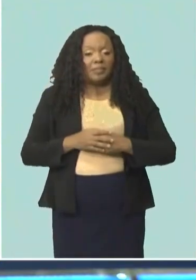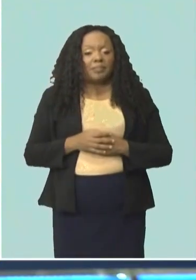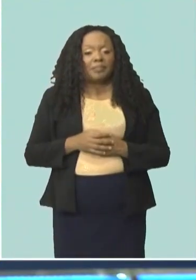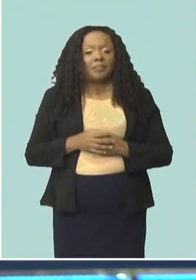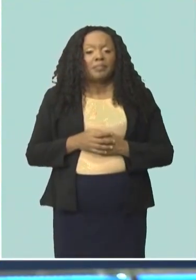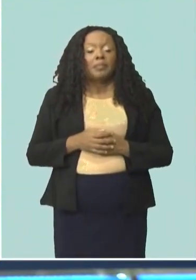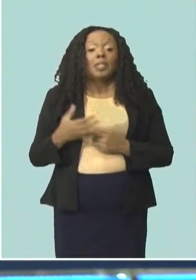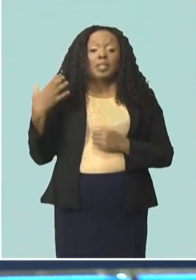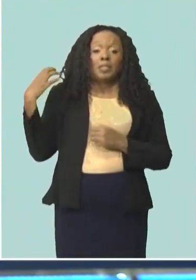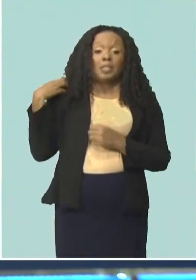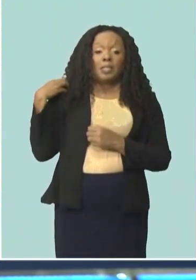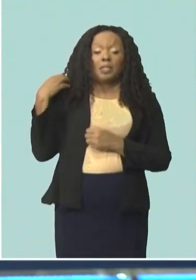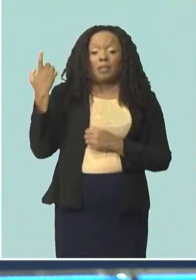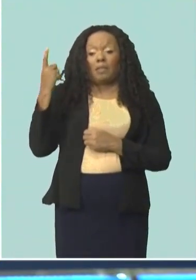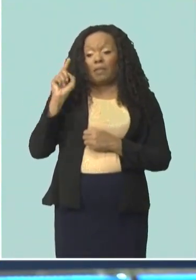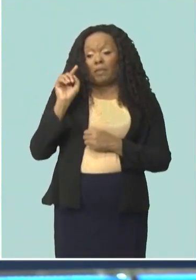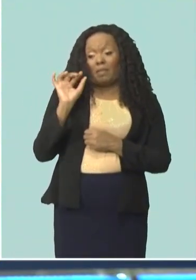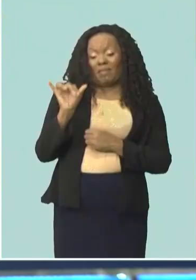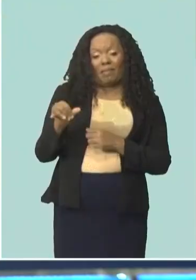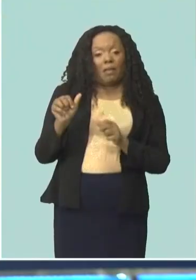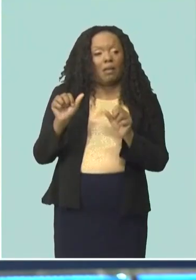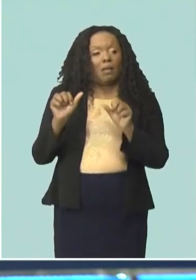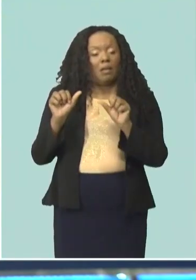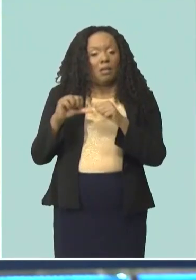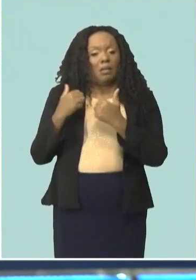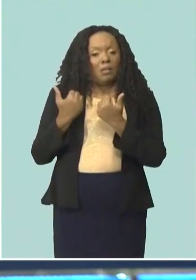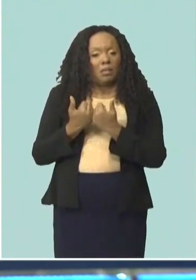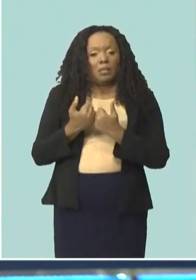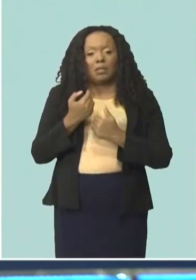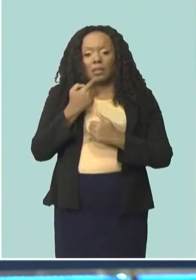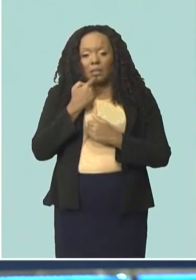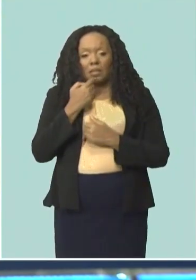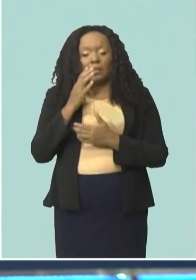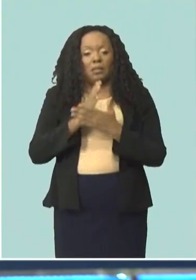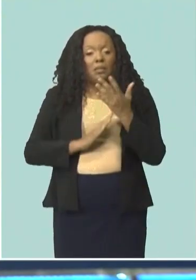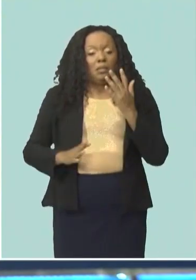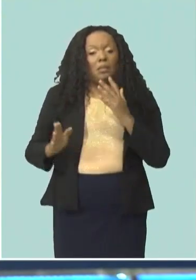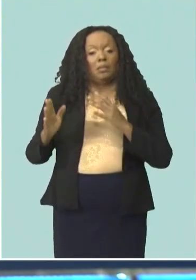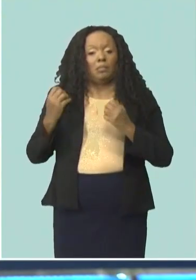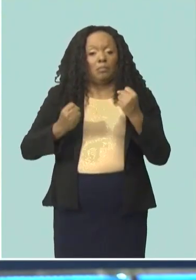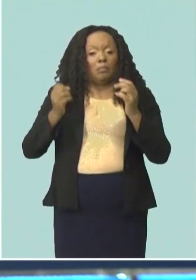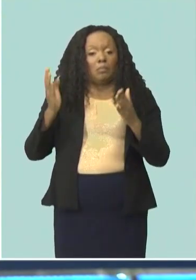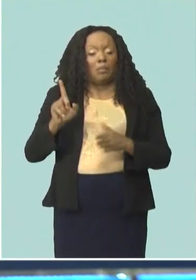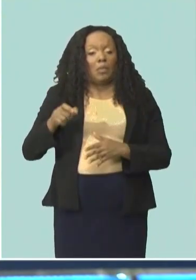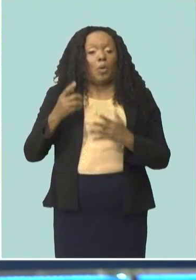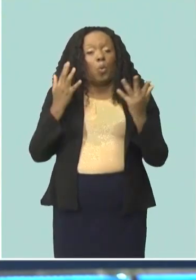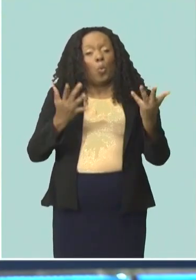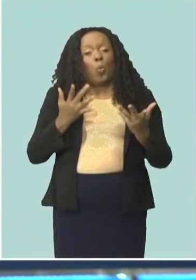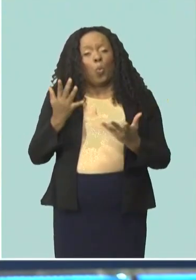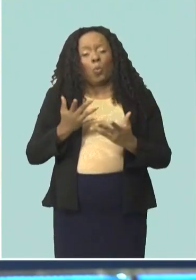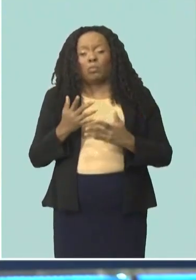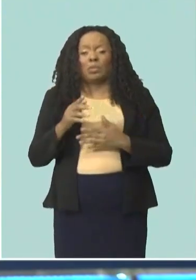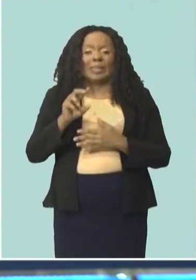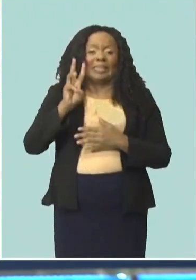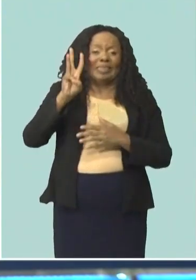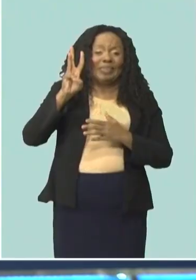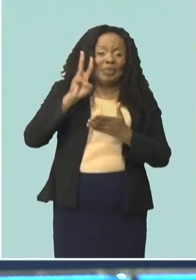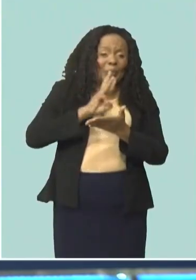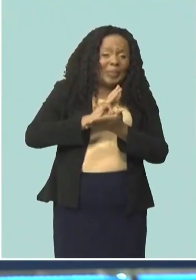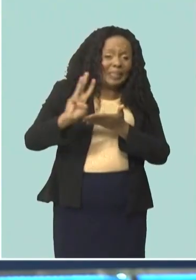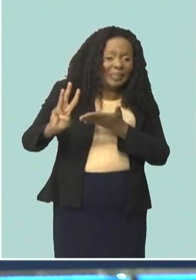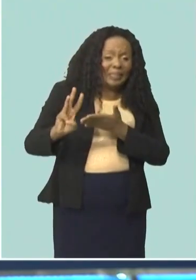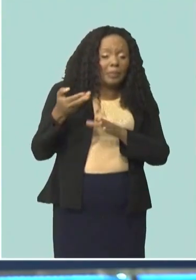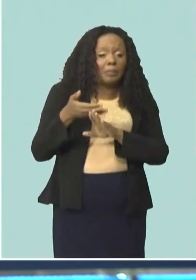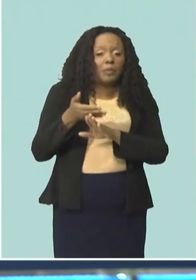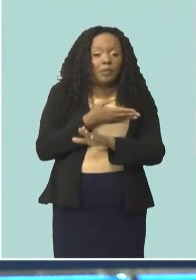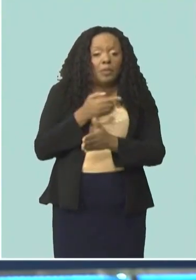Chairman of the Alliance Owners of Public Transport, Roy Raphael, says some operators were forced to wait up to 6 weeks for results before they